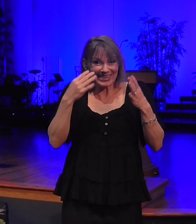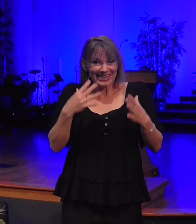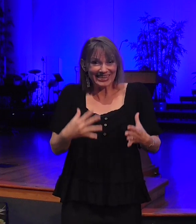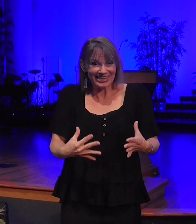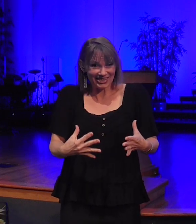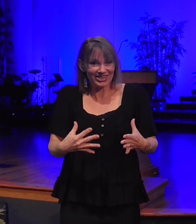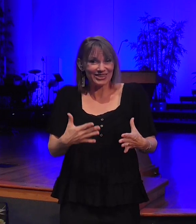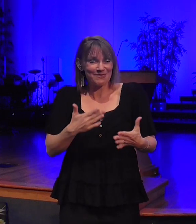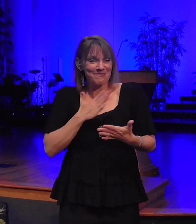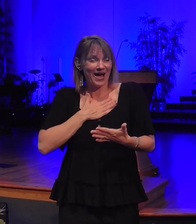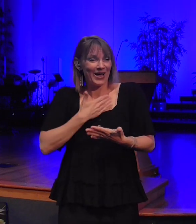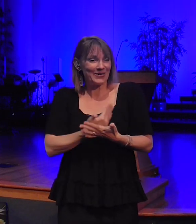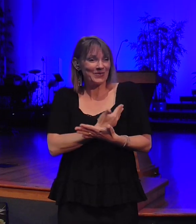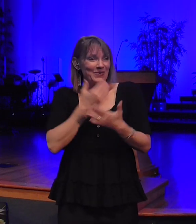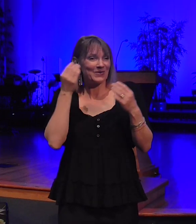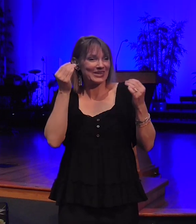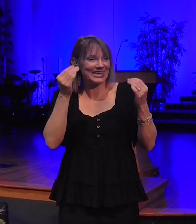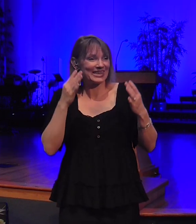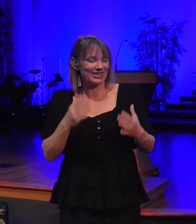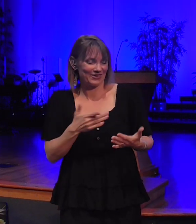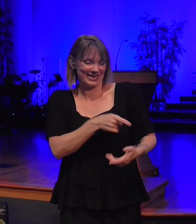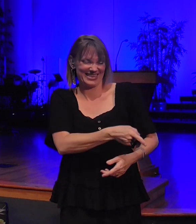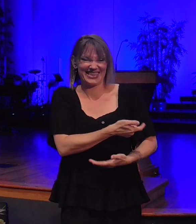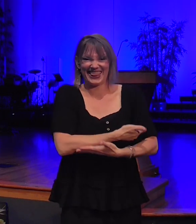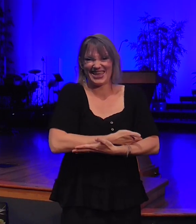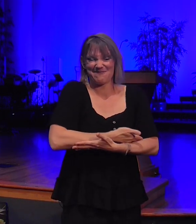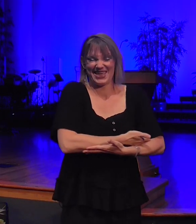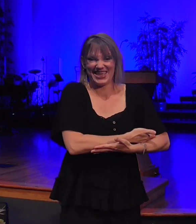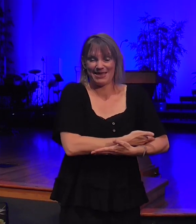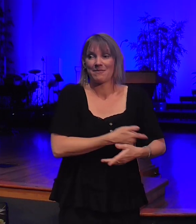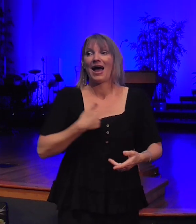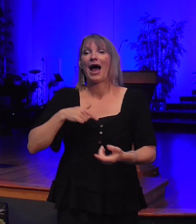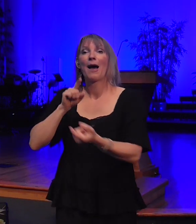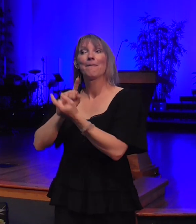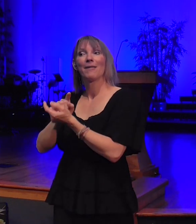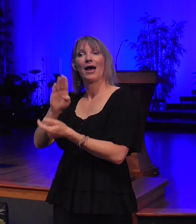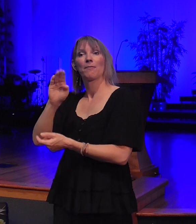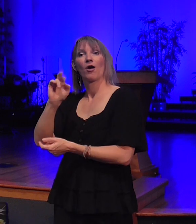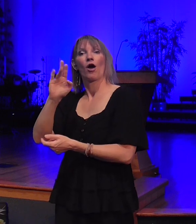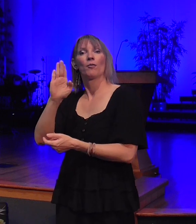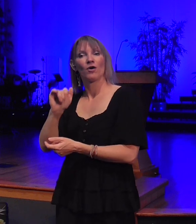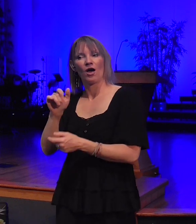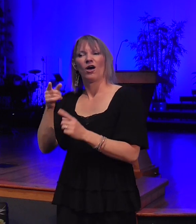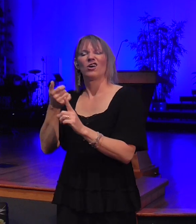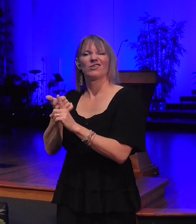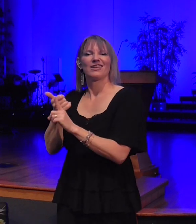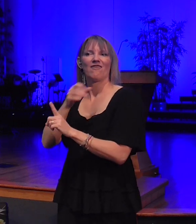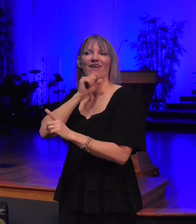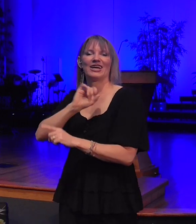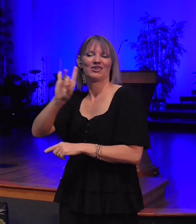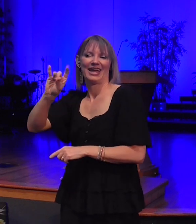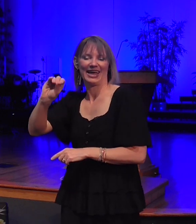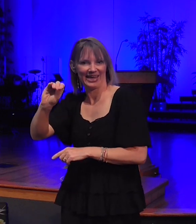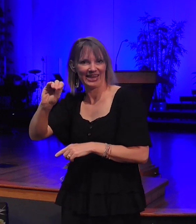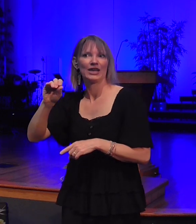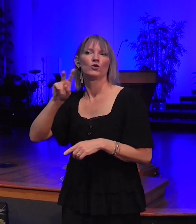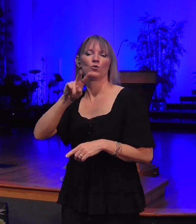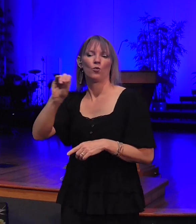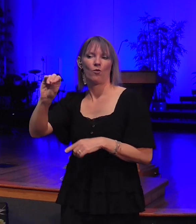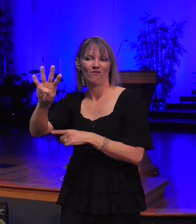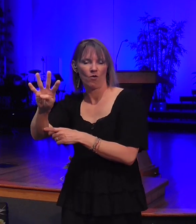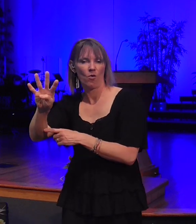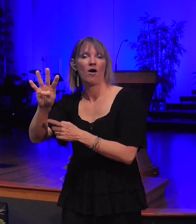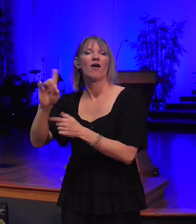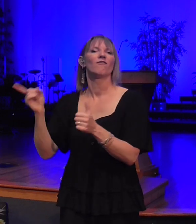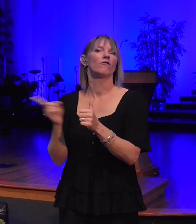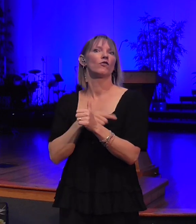teacher." And I met Barbara when she was 80 years old in 2004. It was the first ever accredited Science